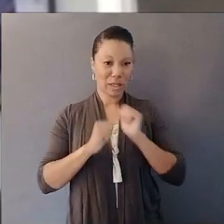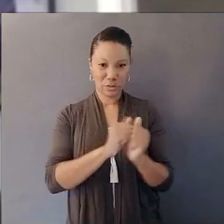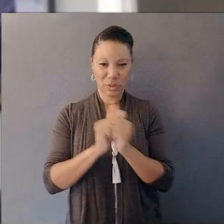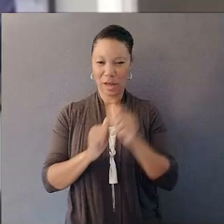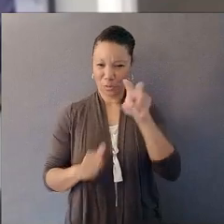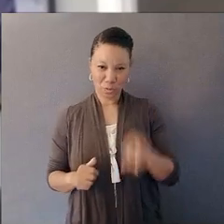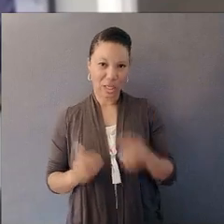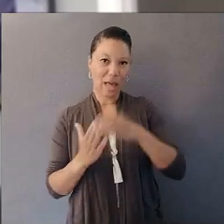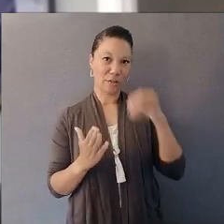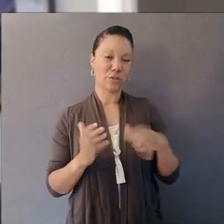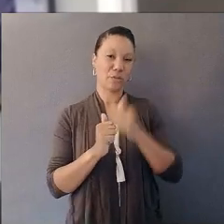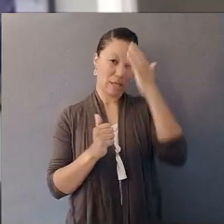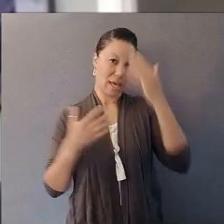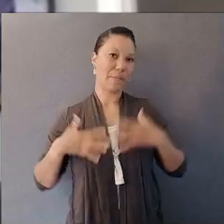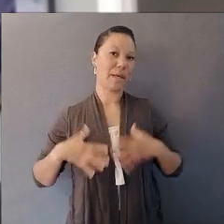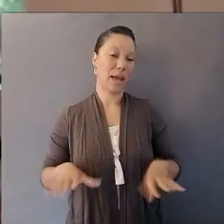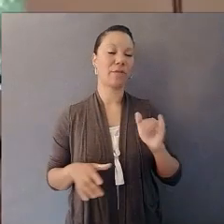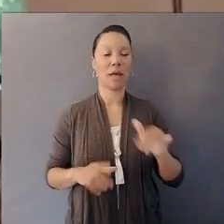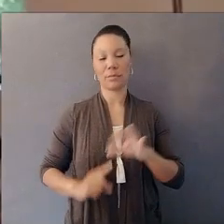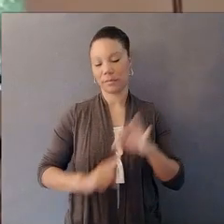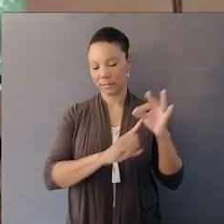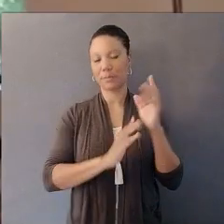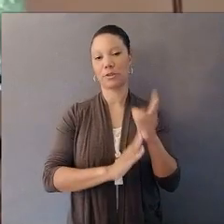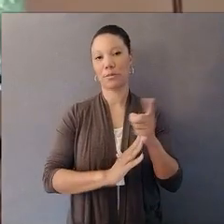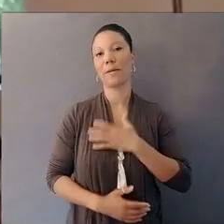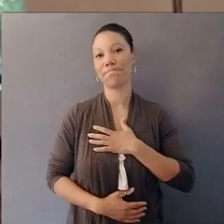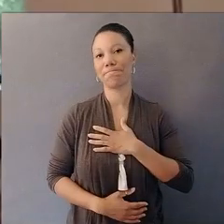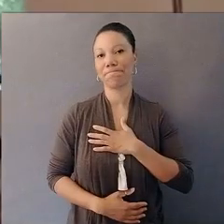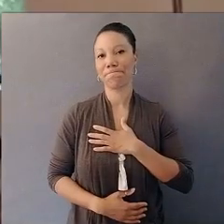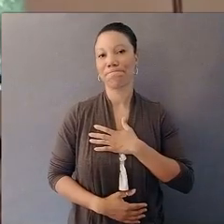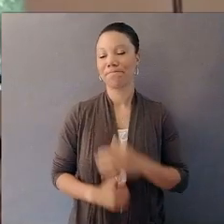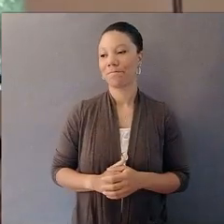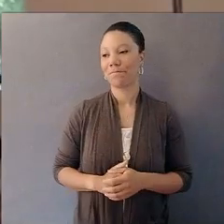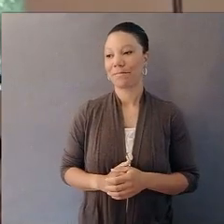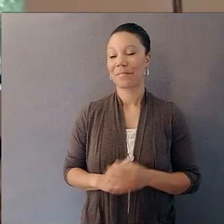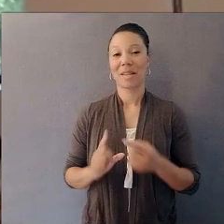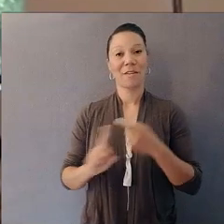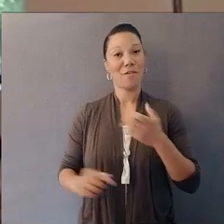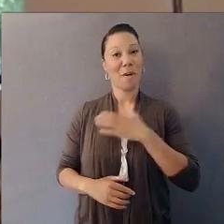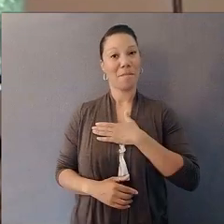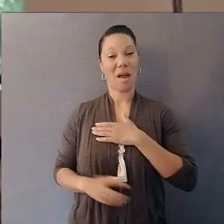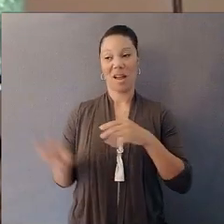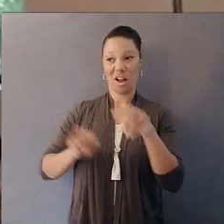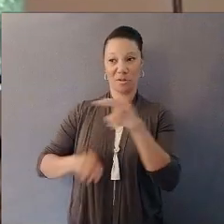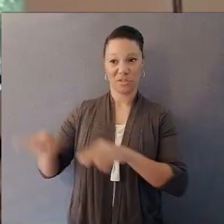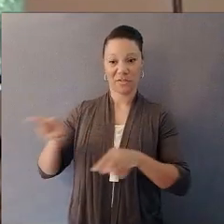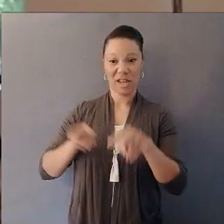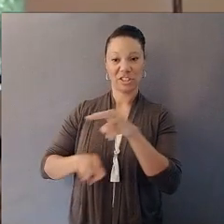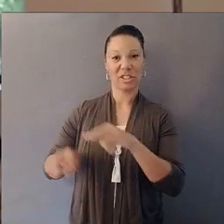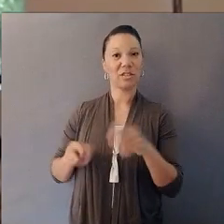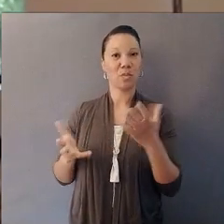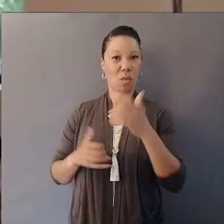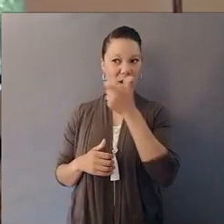was definitely a special moment. Yeah, from my observations and what I've been able to